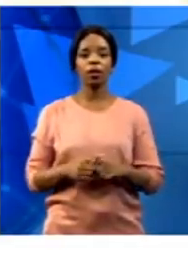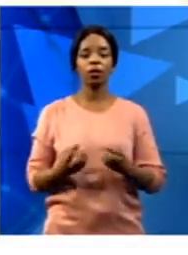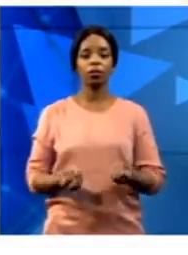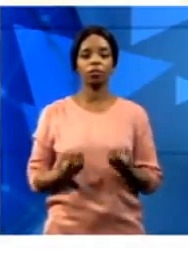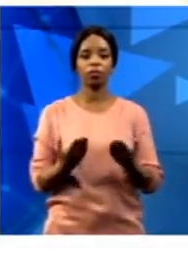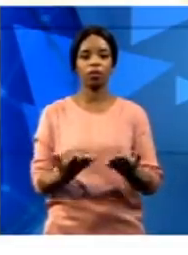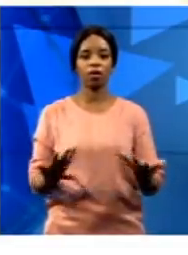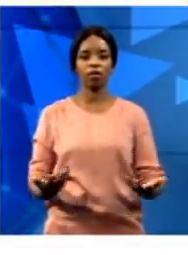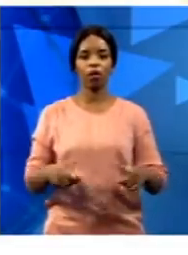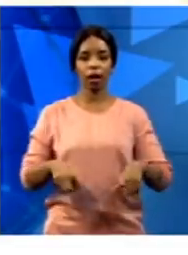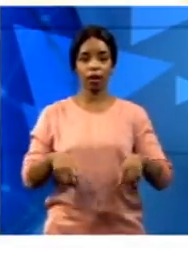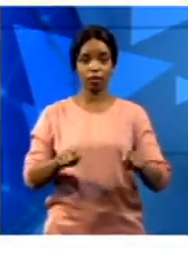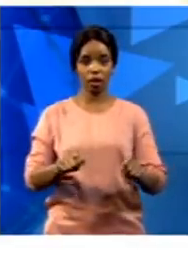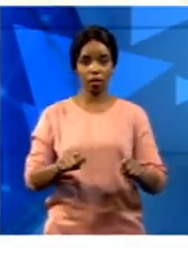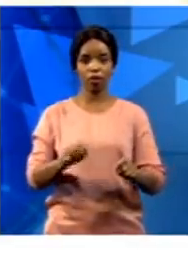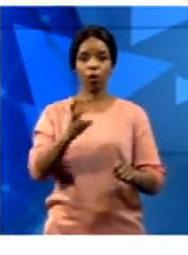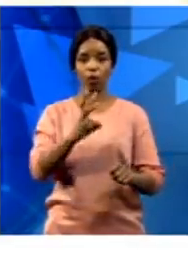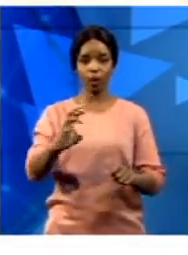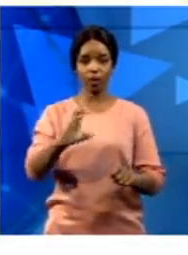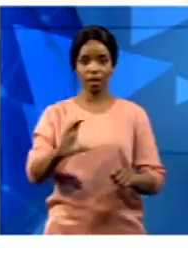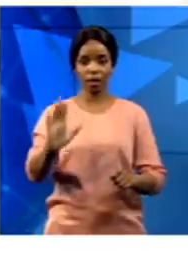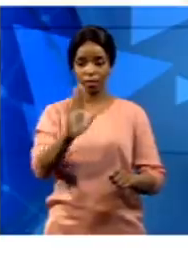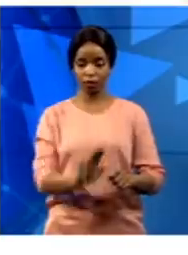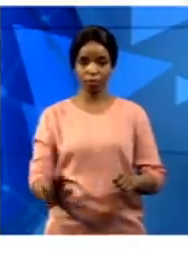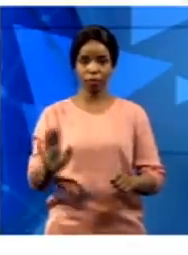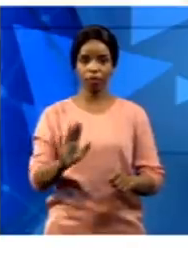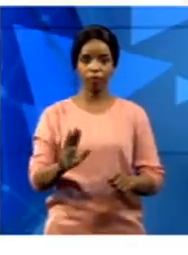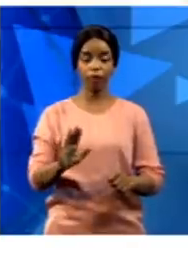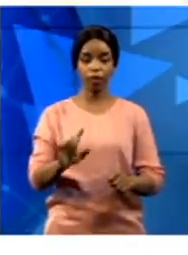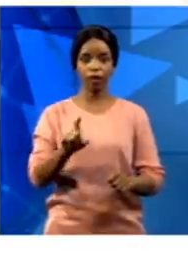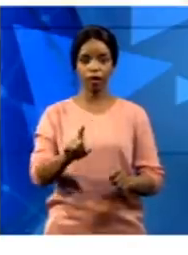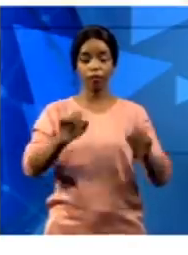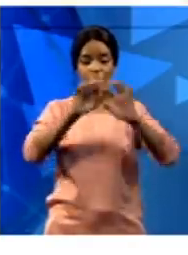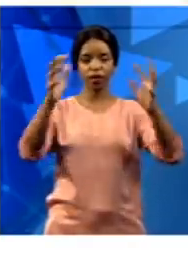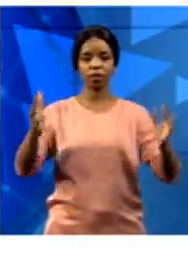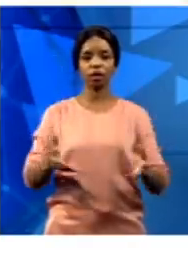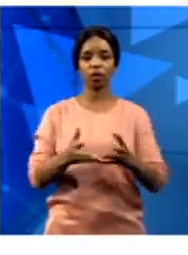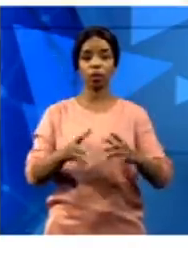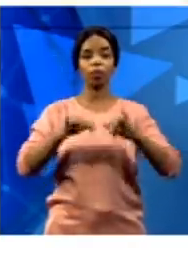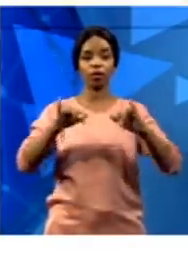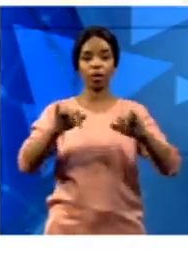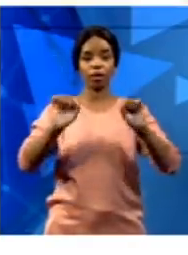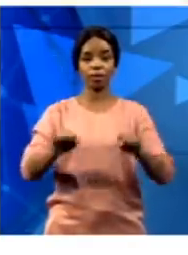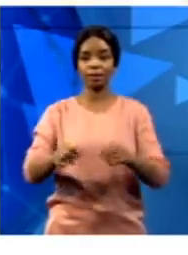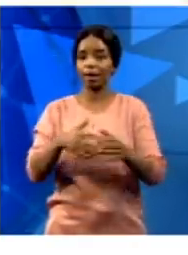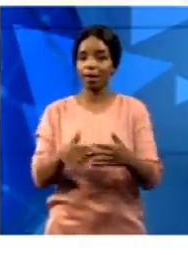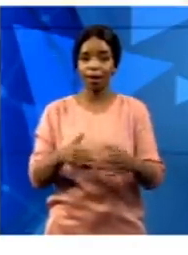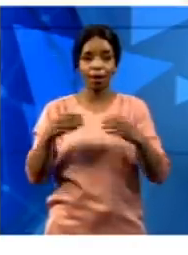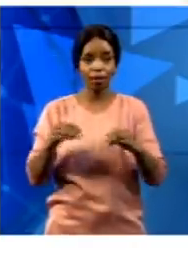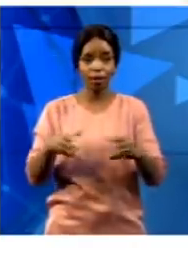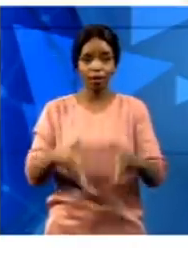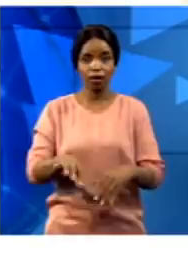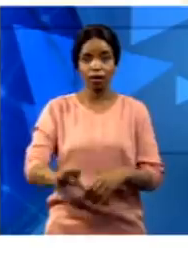and the Western Cape. But the truth is, Leanne, this is actually a global crisis, and every business in South Africa is going through a very